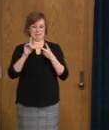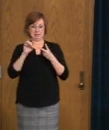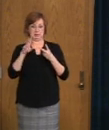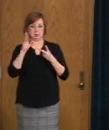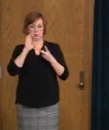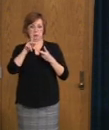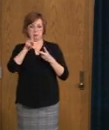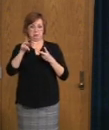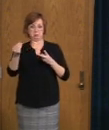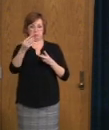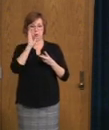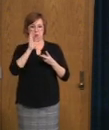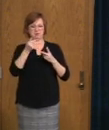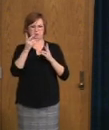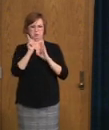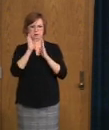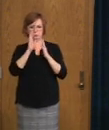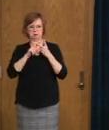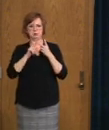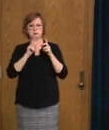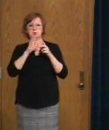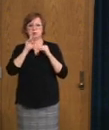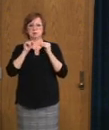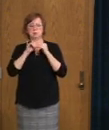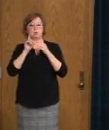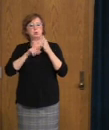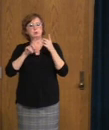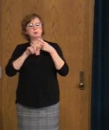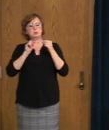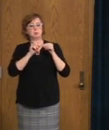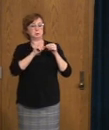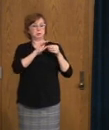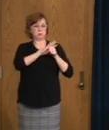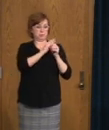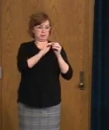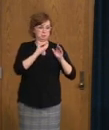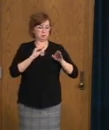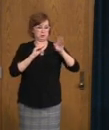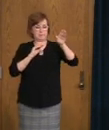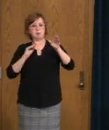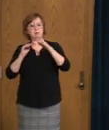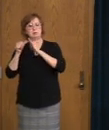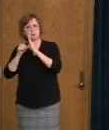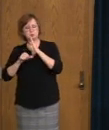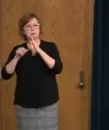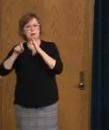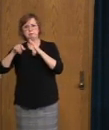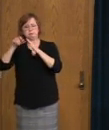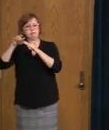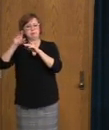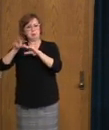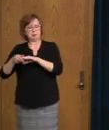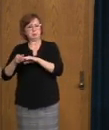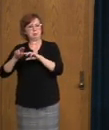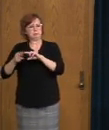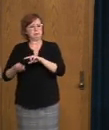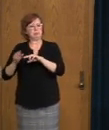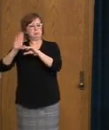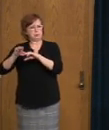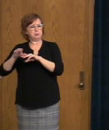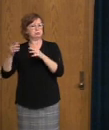of the status of our surge plan, but I do want to start, as Dr. Shahab did, by acknowledging those individuals and families who've lost loved